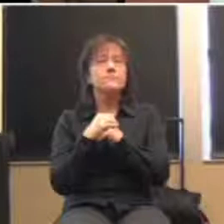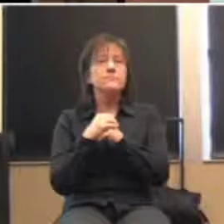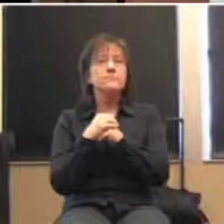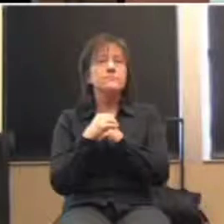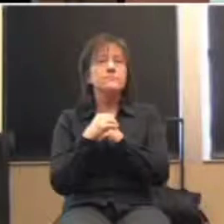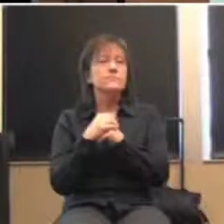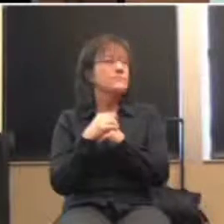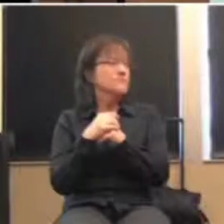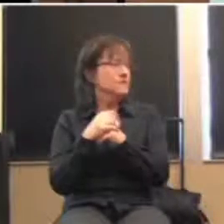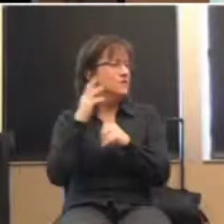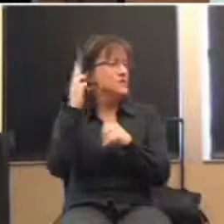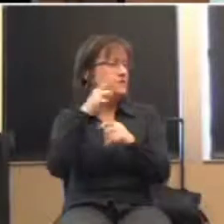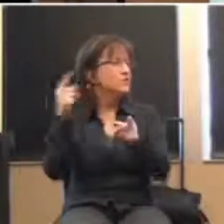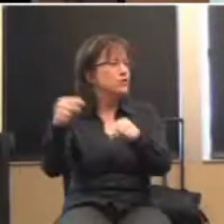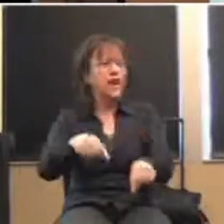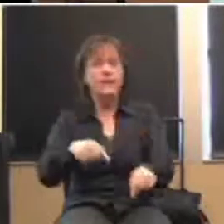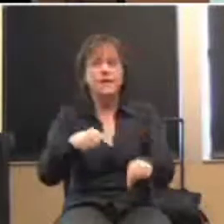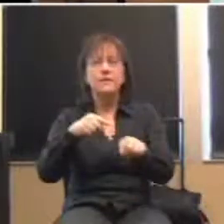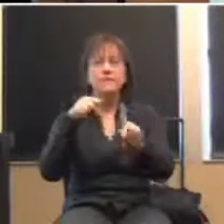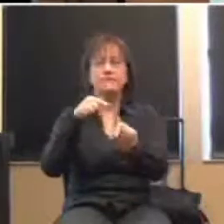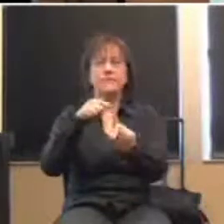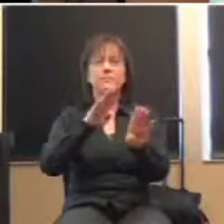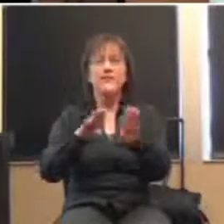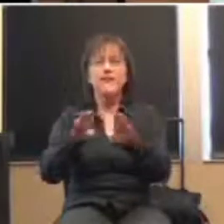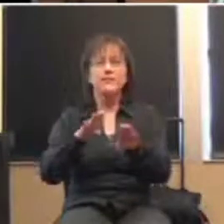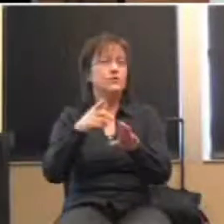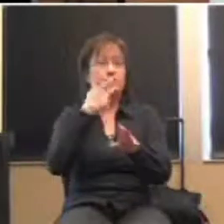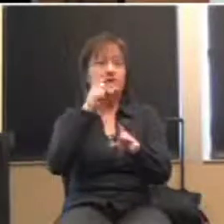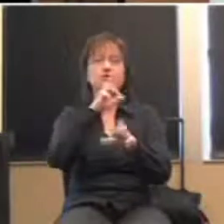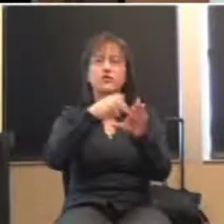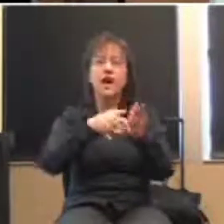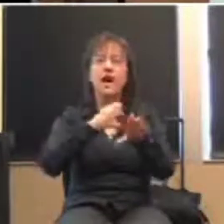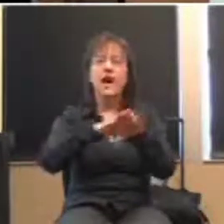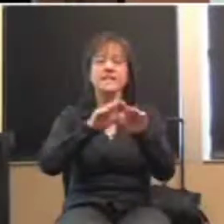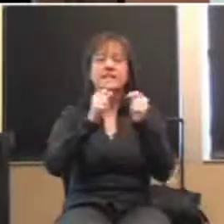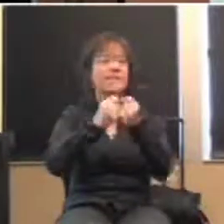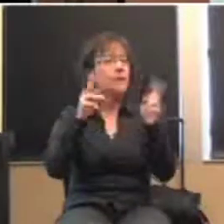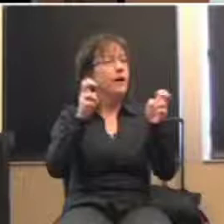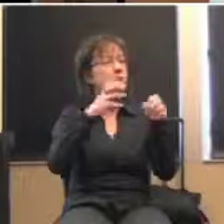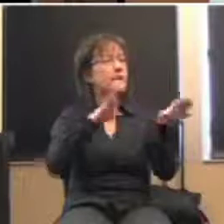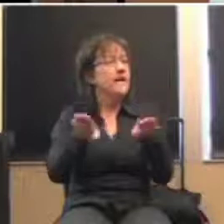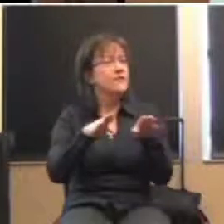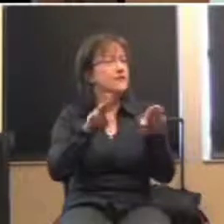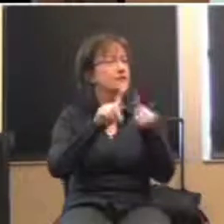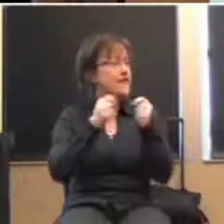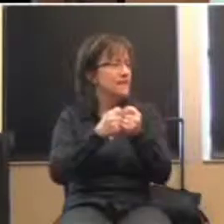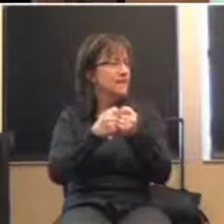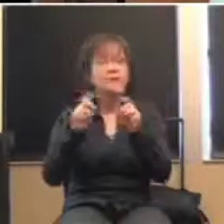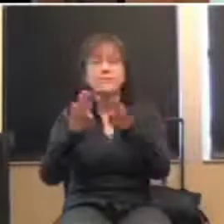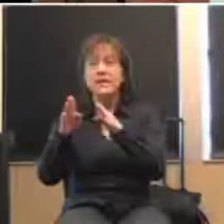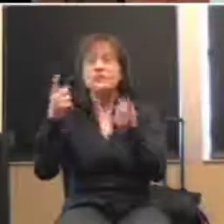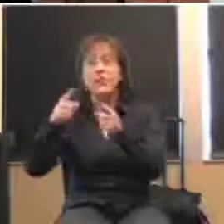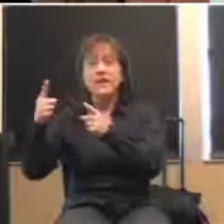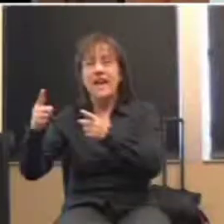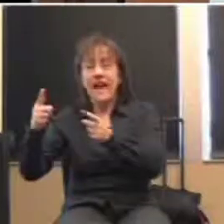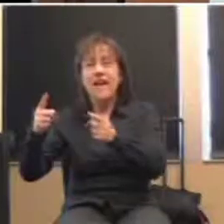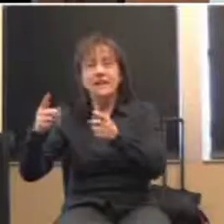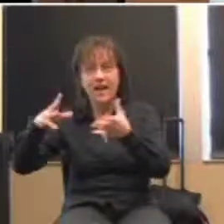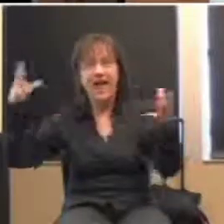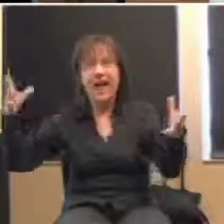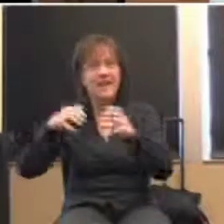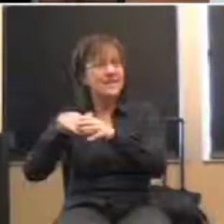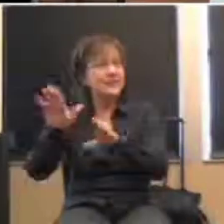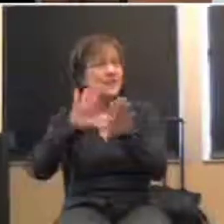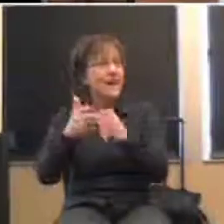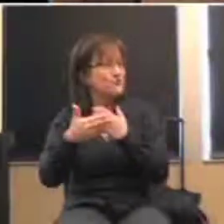are here. You're on behavior teams. Behavior is happening at a very high rate in your classrooms, correct?